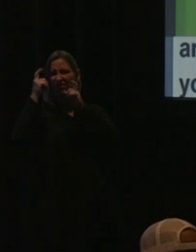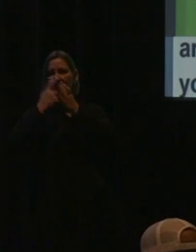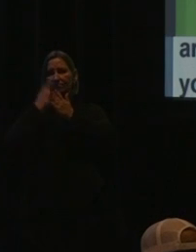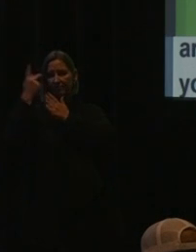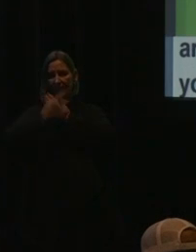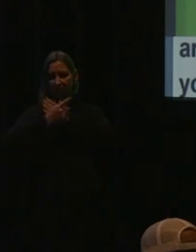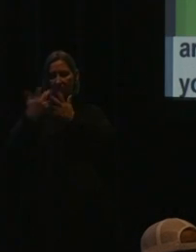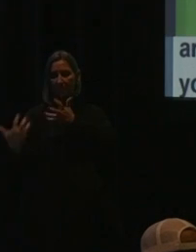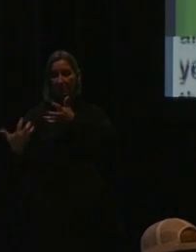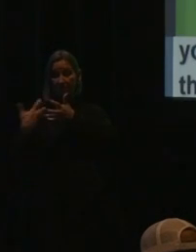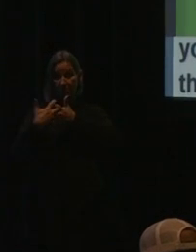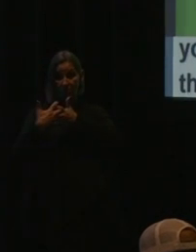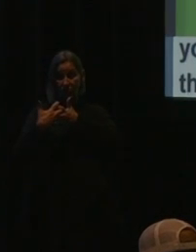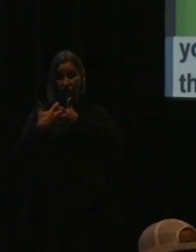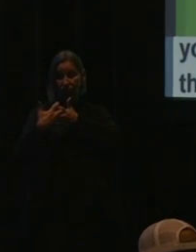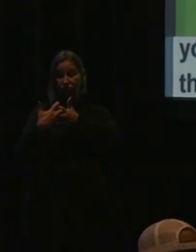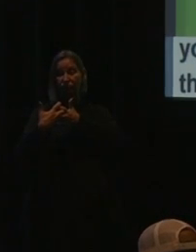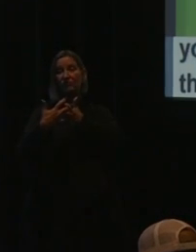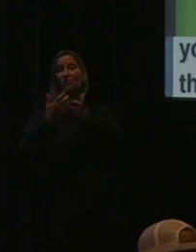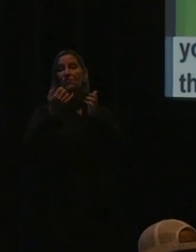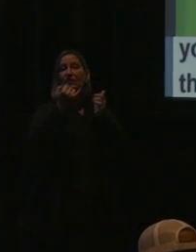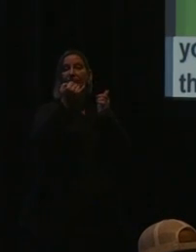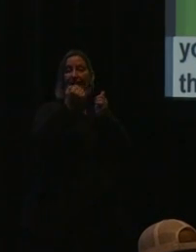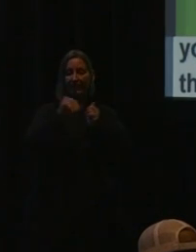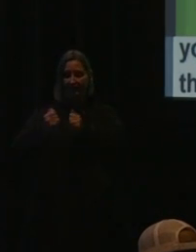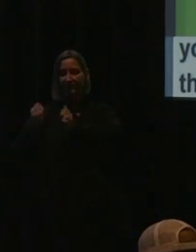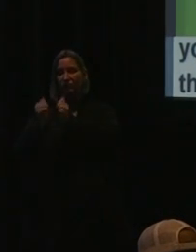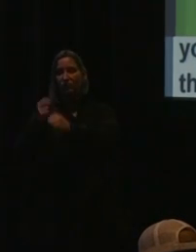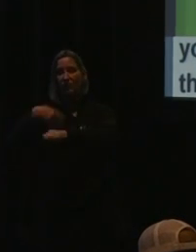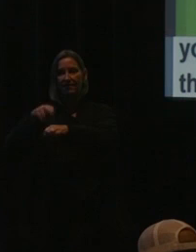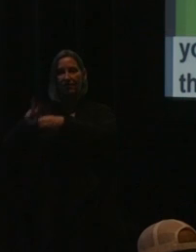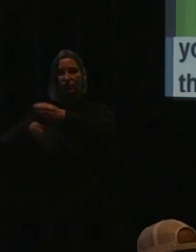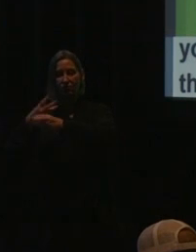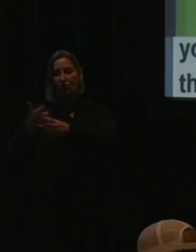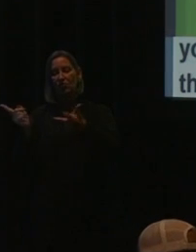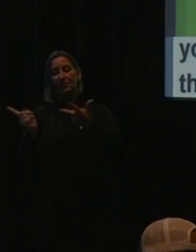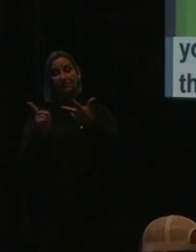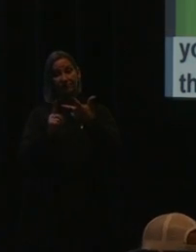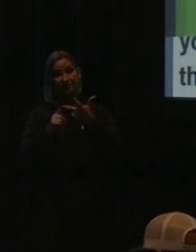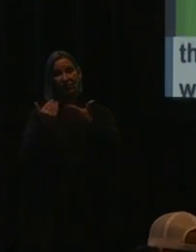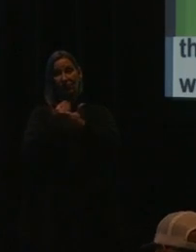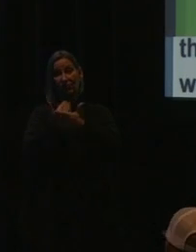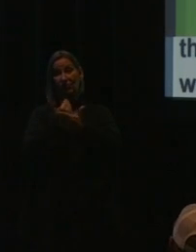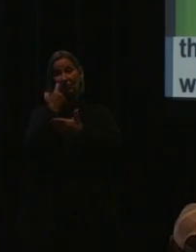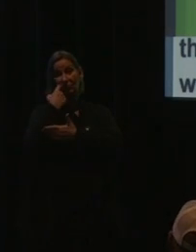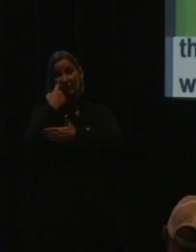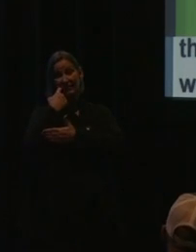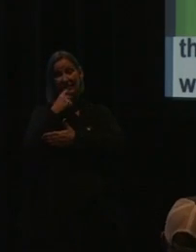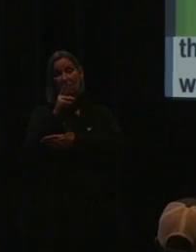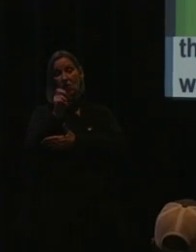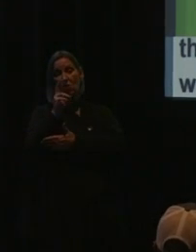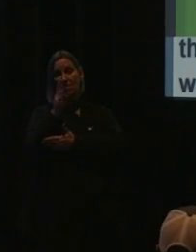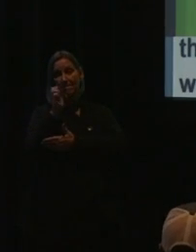that connects individuals with their natural world, and Green Spaces' most recent program, Urban Land and